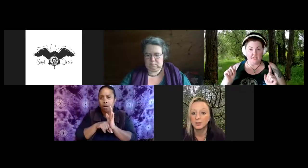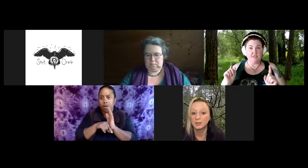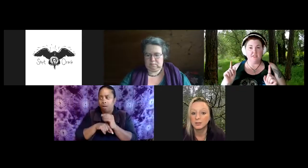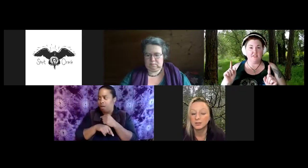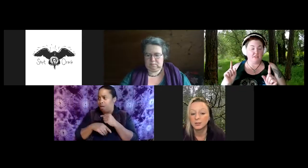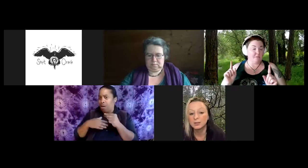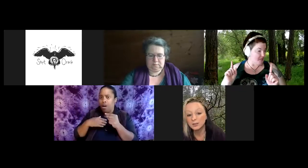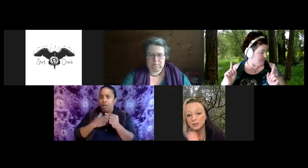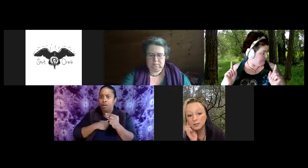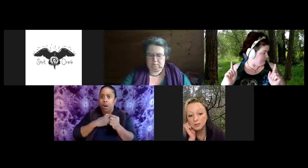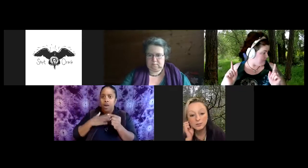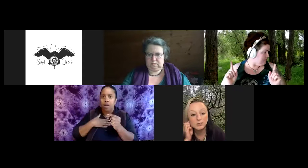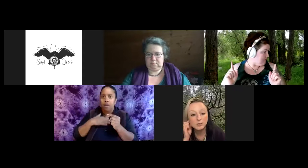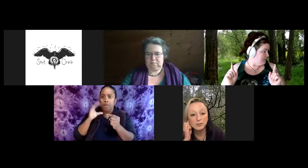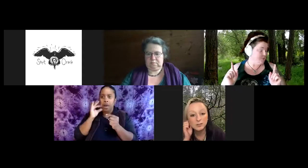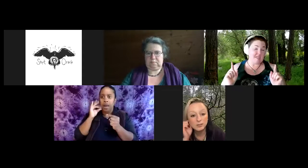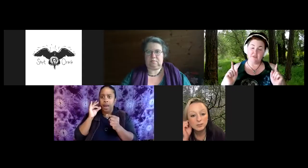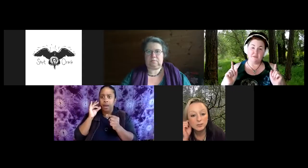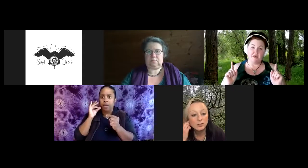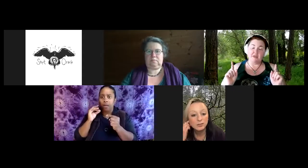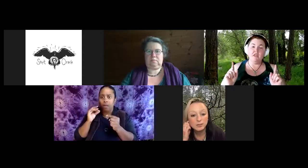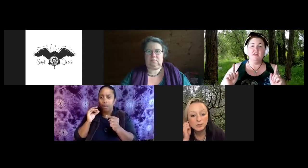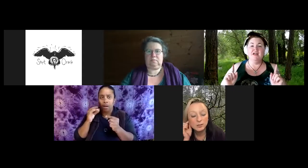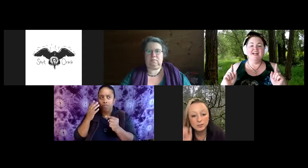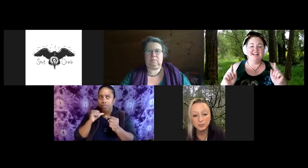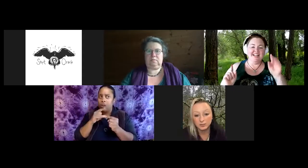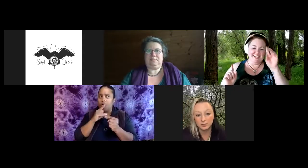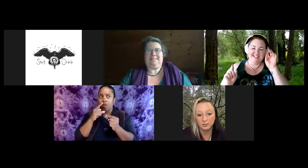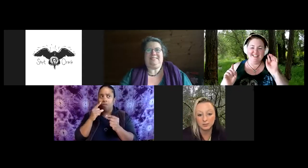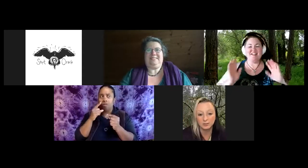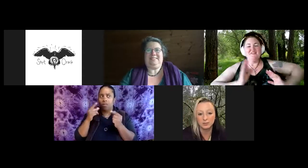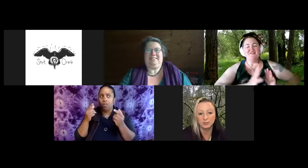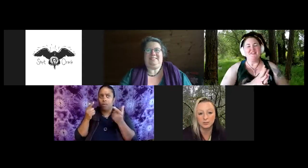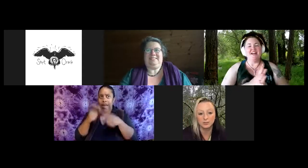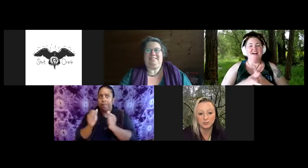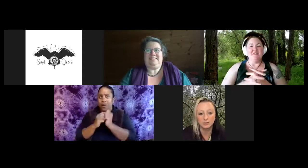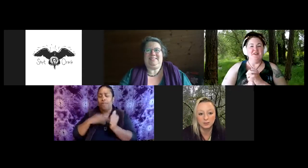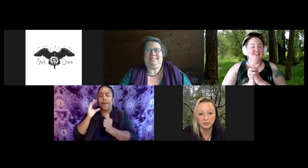is telling you this time of year. I don't know what's happening behind me.